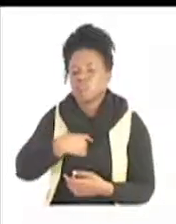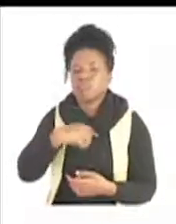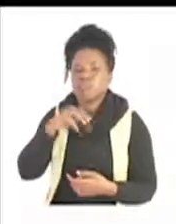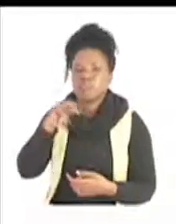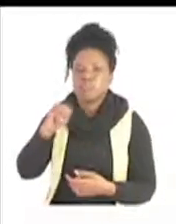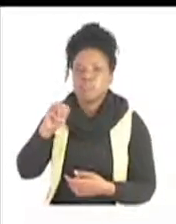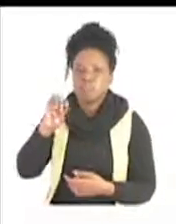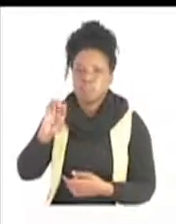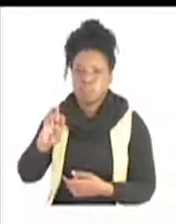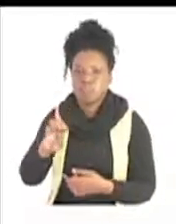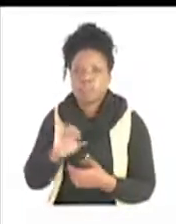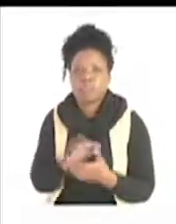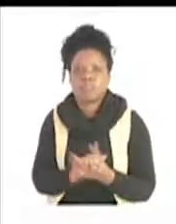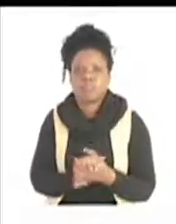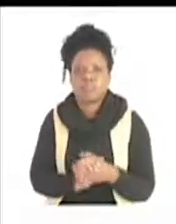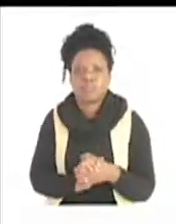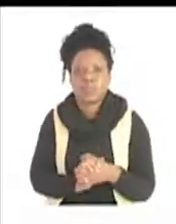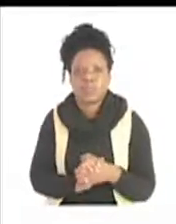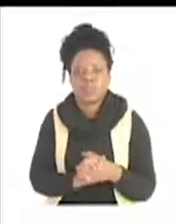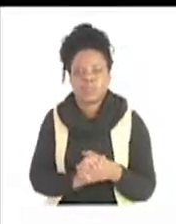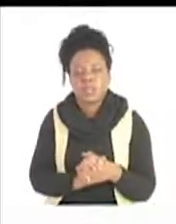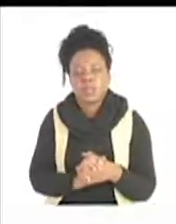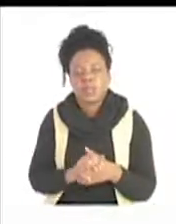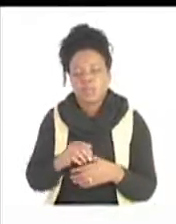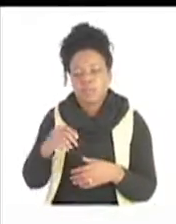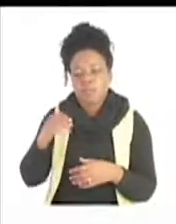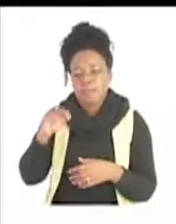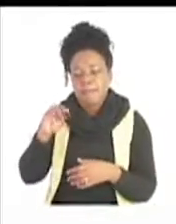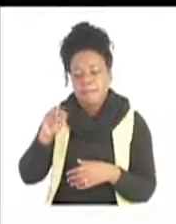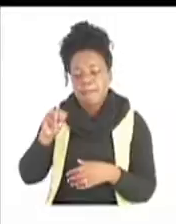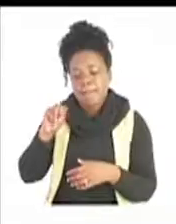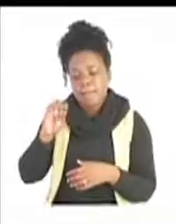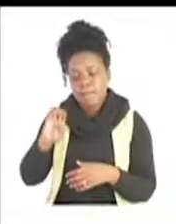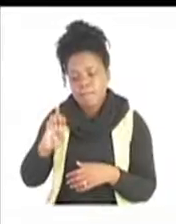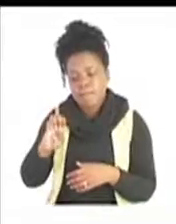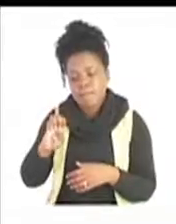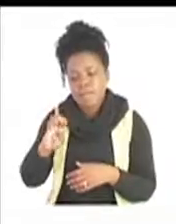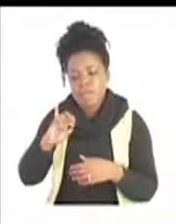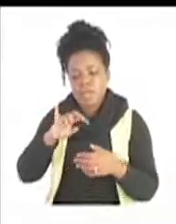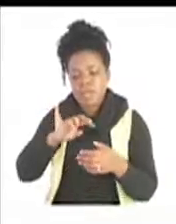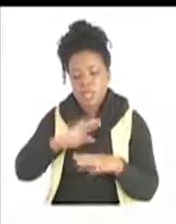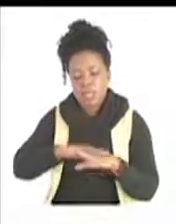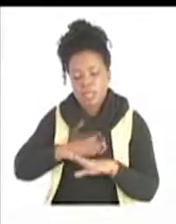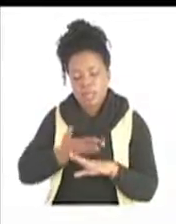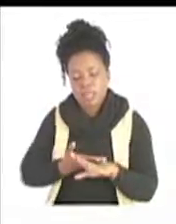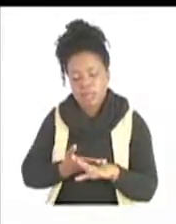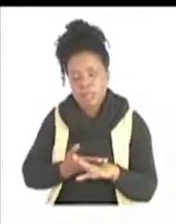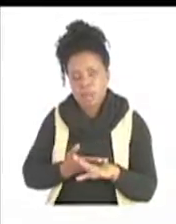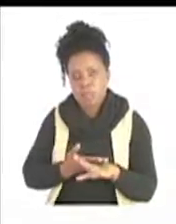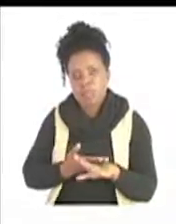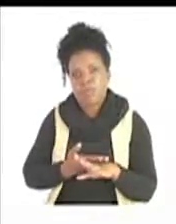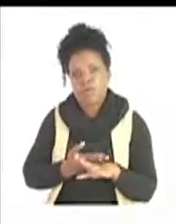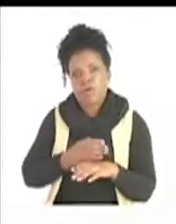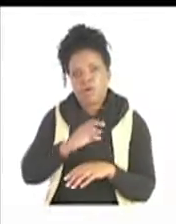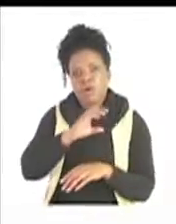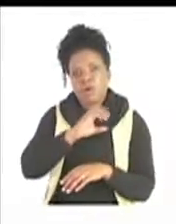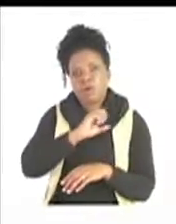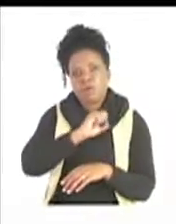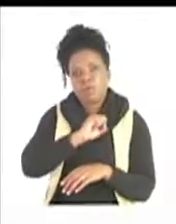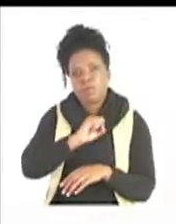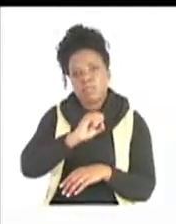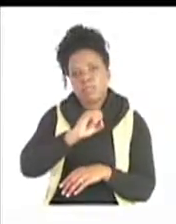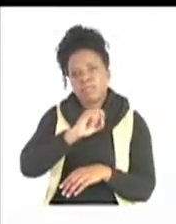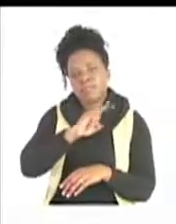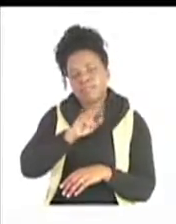Example, Shannon will give me the doll. Now, the instruction for the activity that you are going to